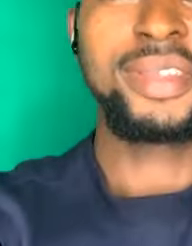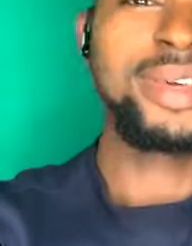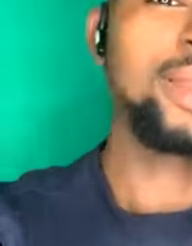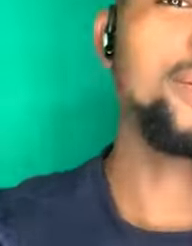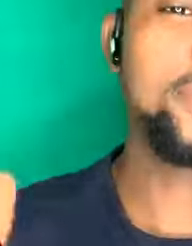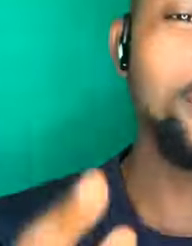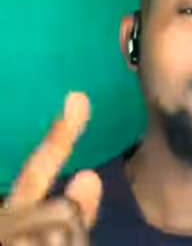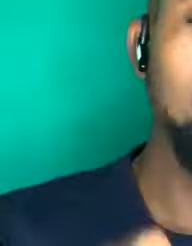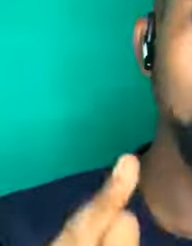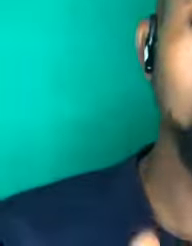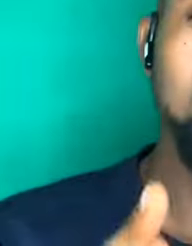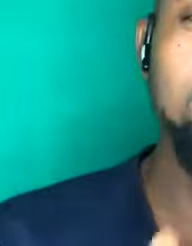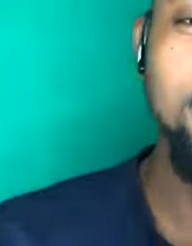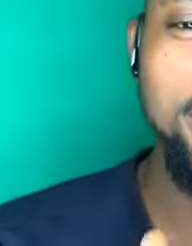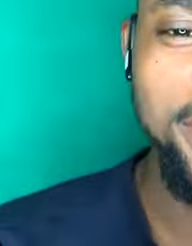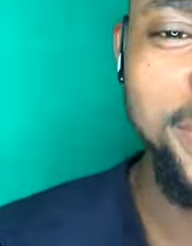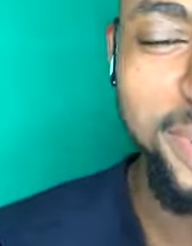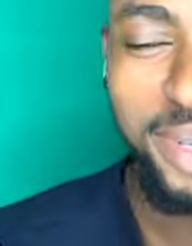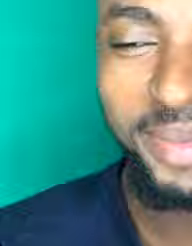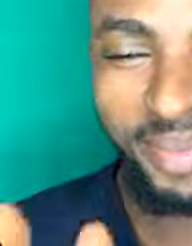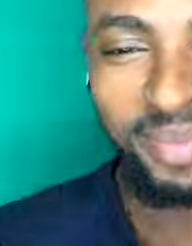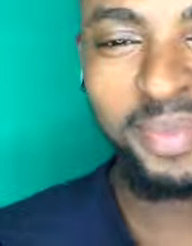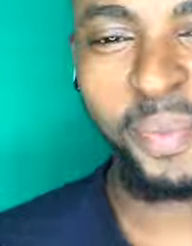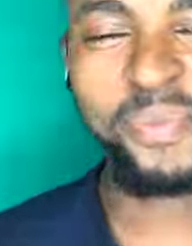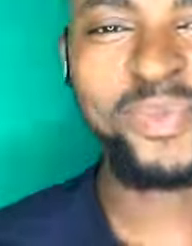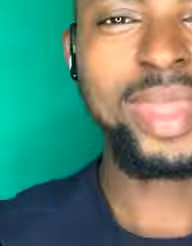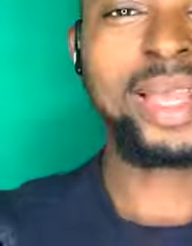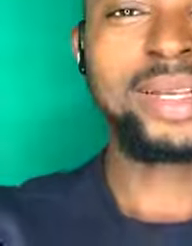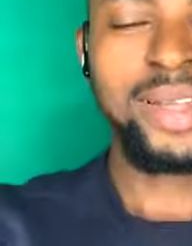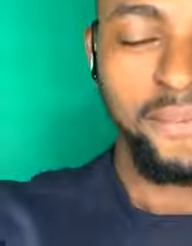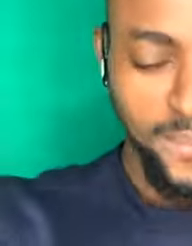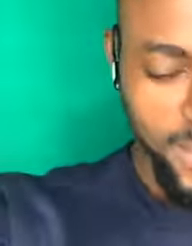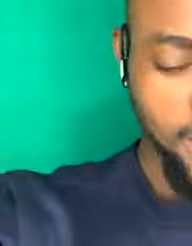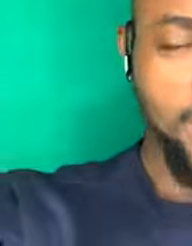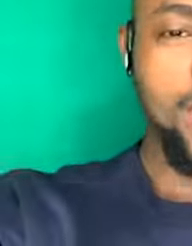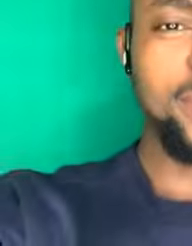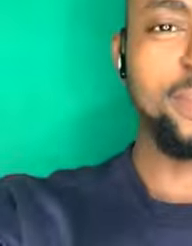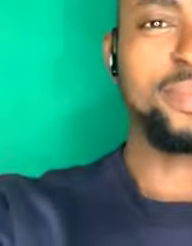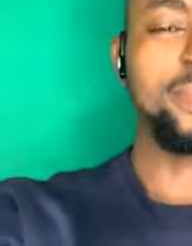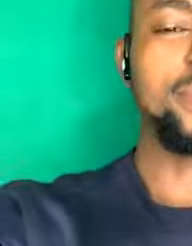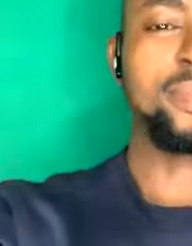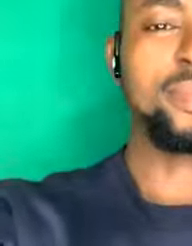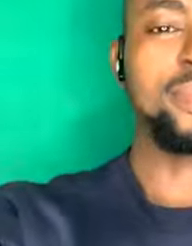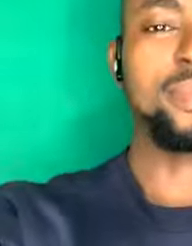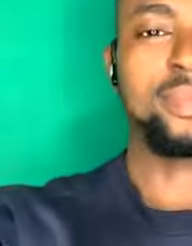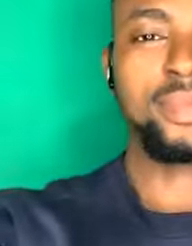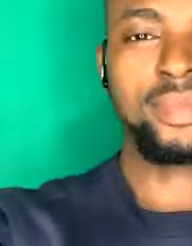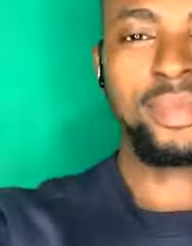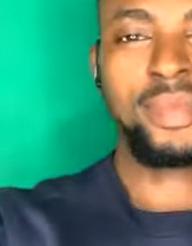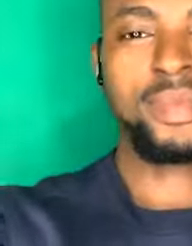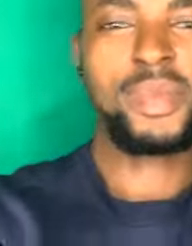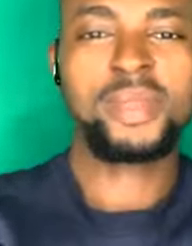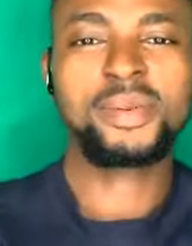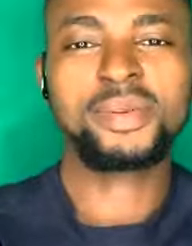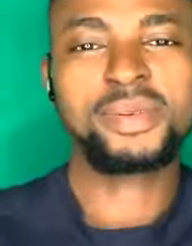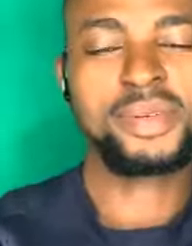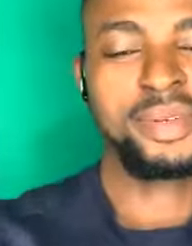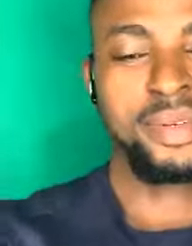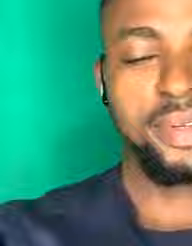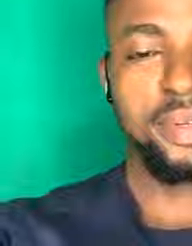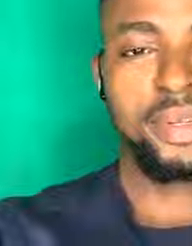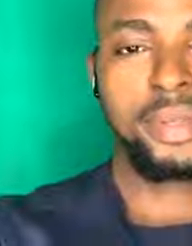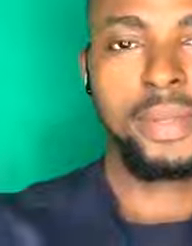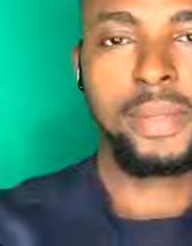Awesome. And I'll be your sign language interpreter for today. Thank you for joining. Okay,